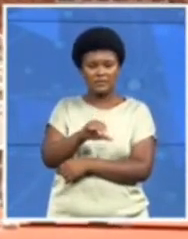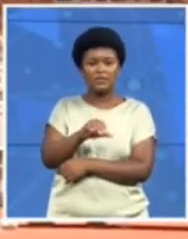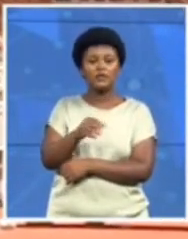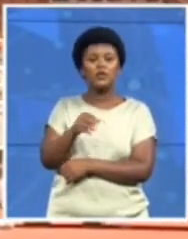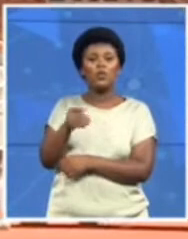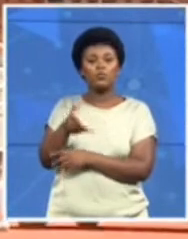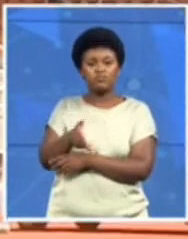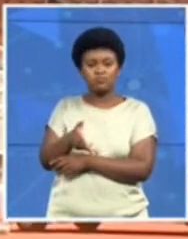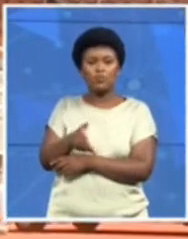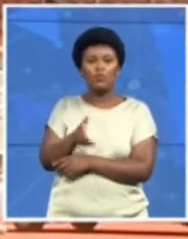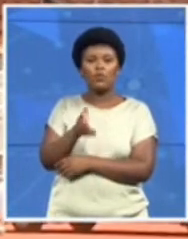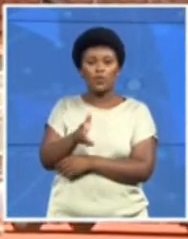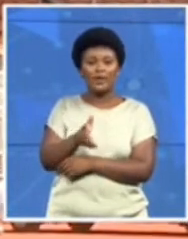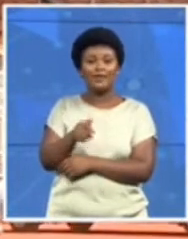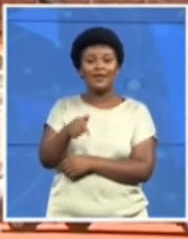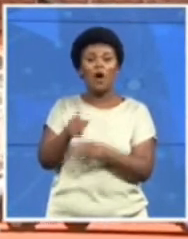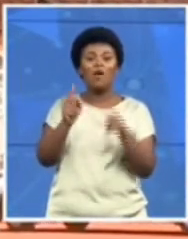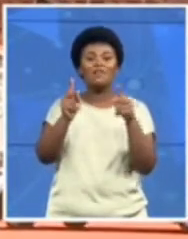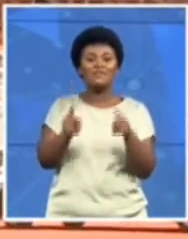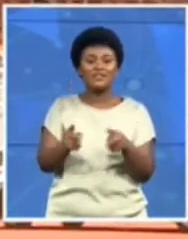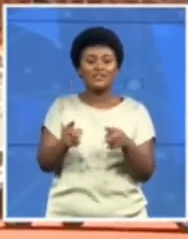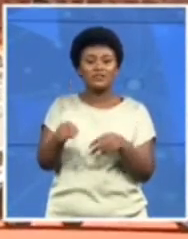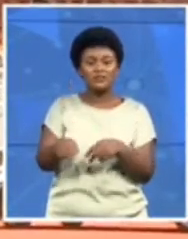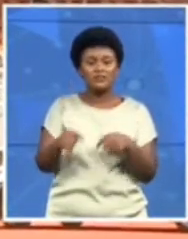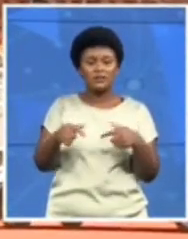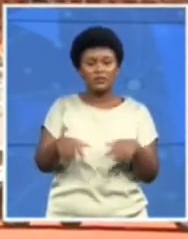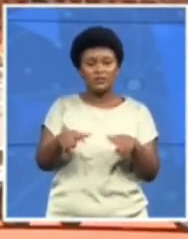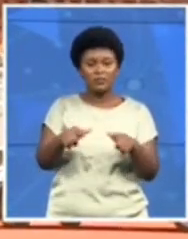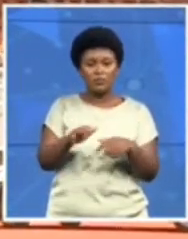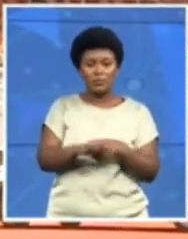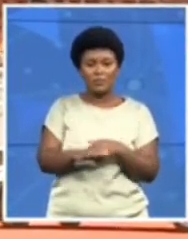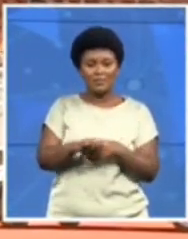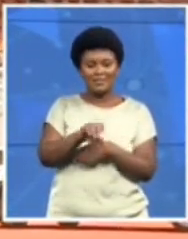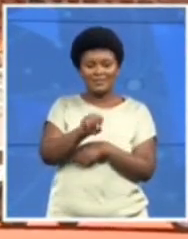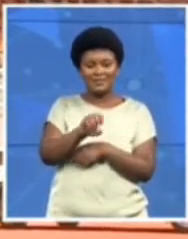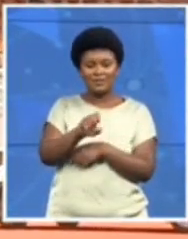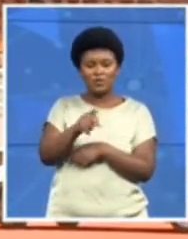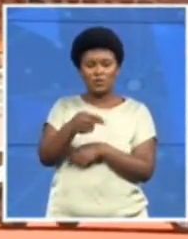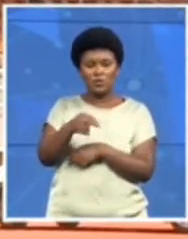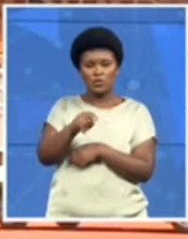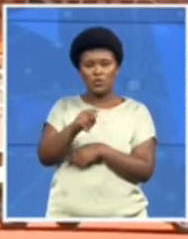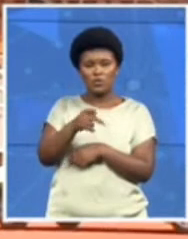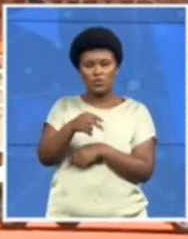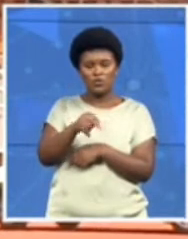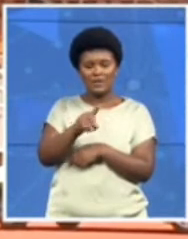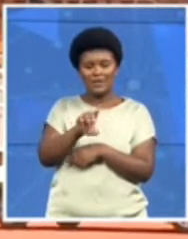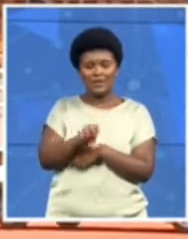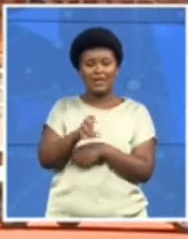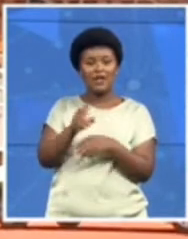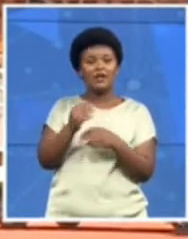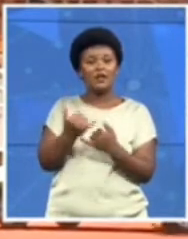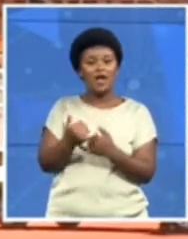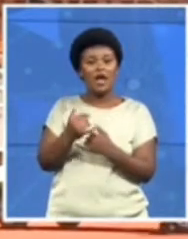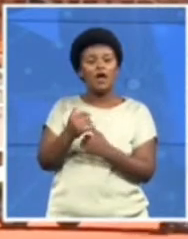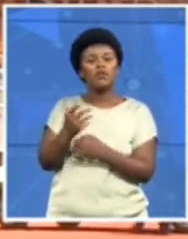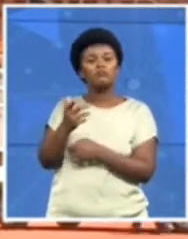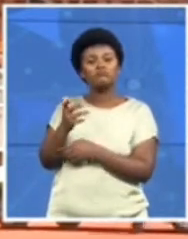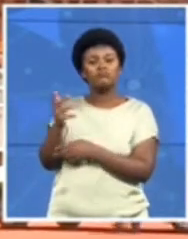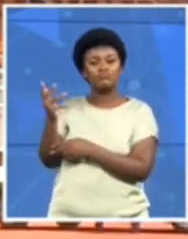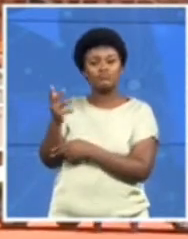visiting the Skukune region. He'll be visiting the Skukune region the better part of tomorrow. He'll visit the Skukune